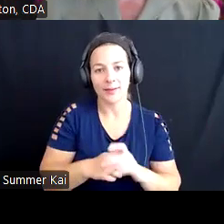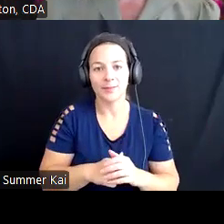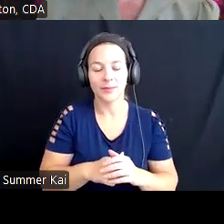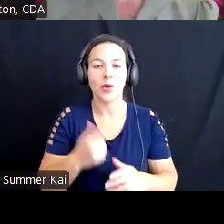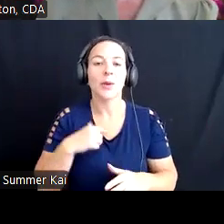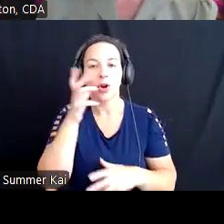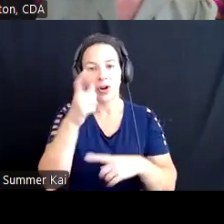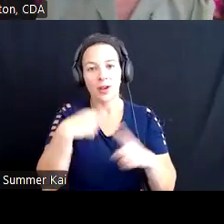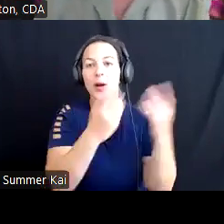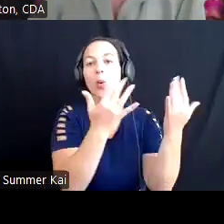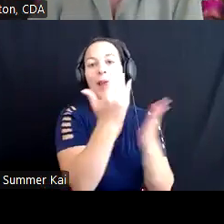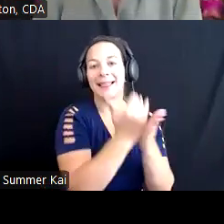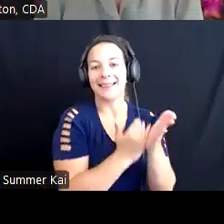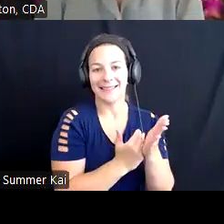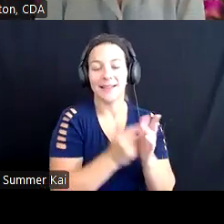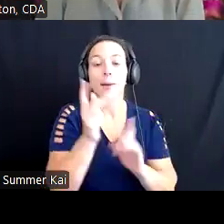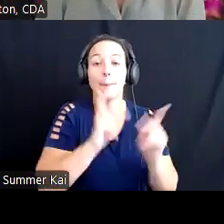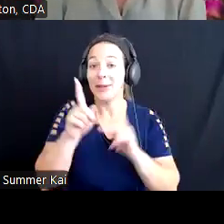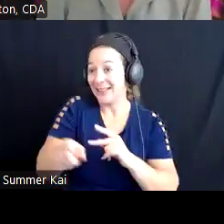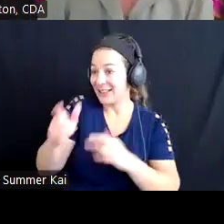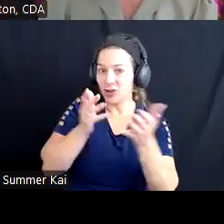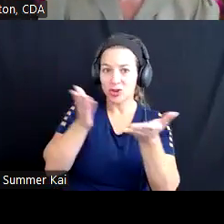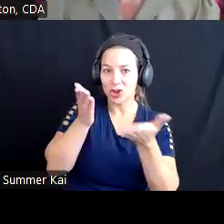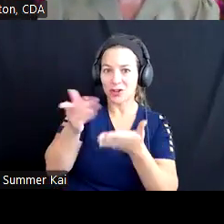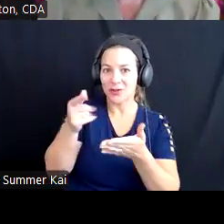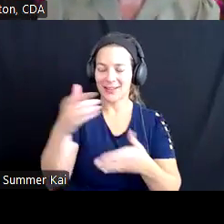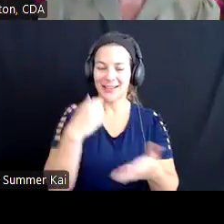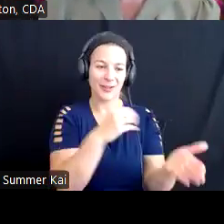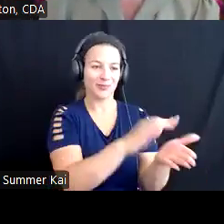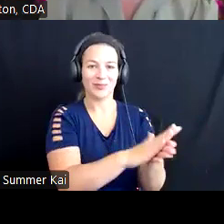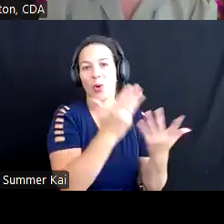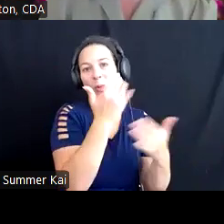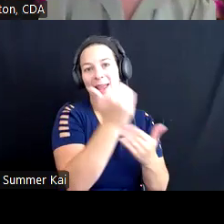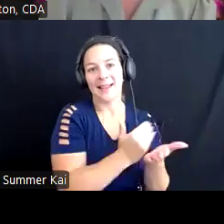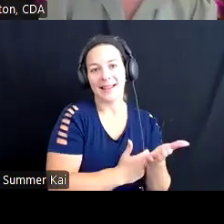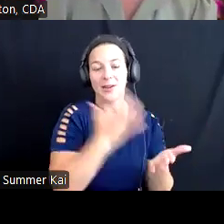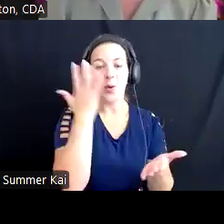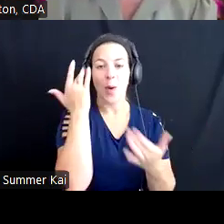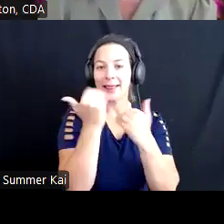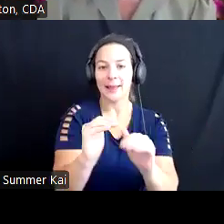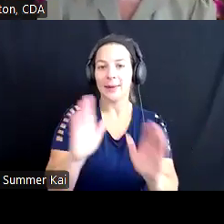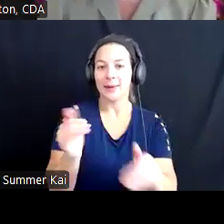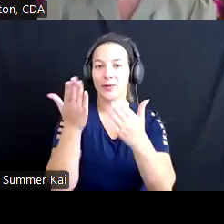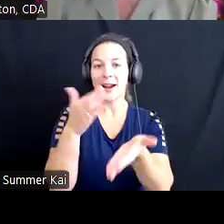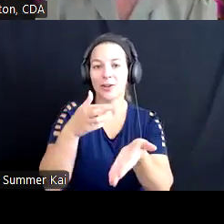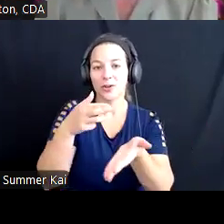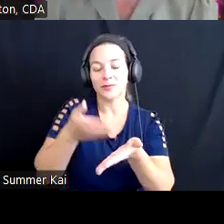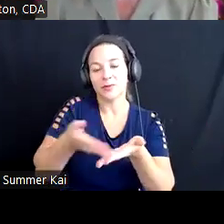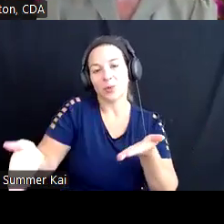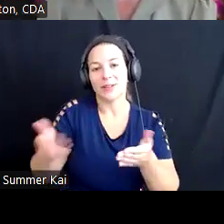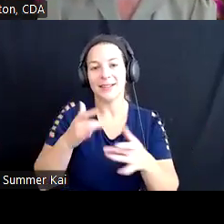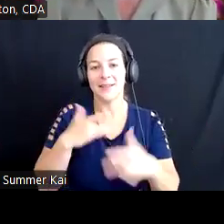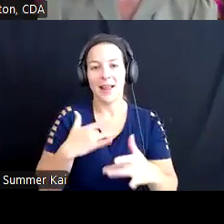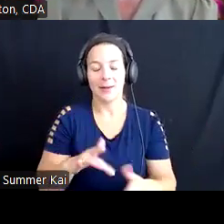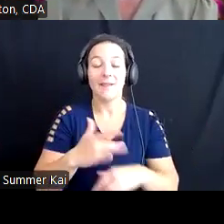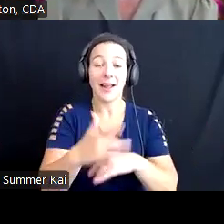lists. People in need of services may find themselves placed on waiting lists because of limited provider resources, which creates